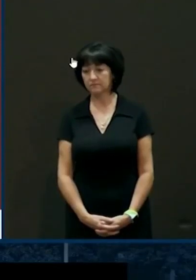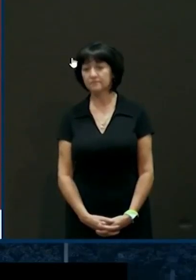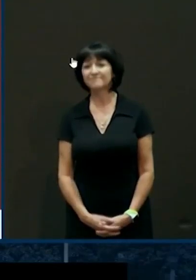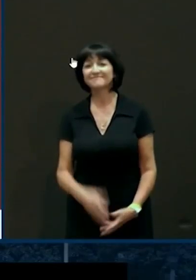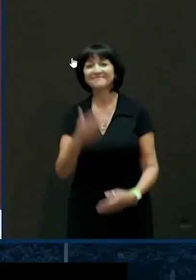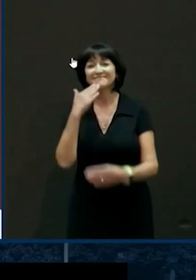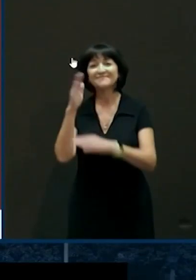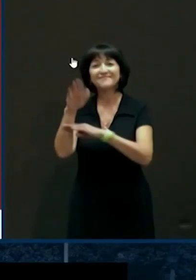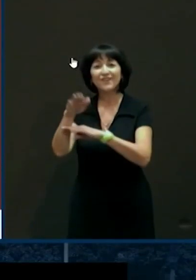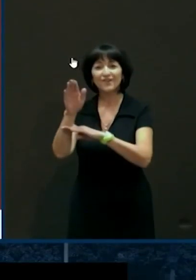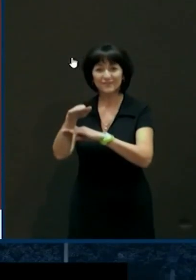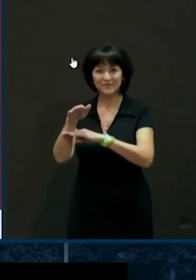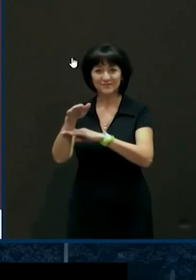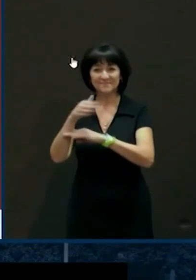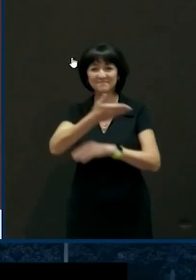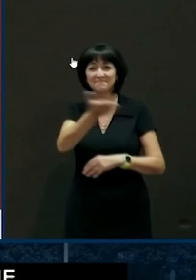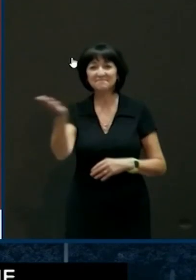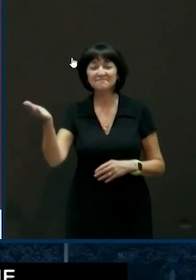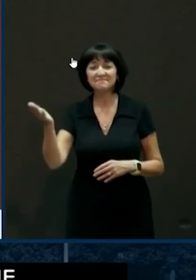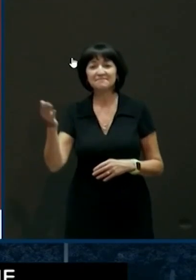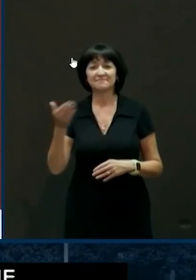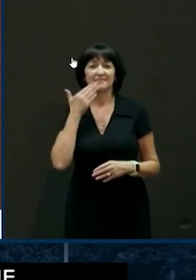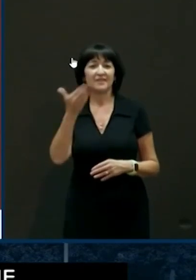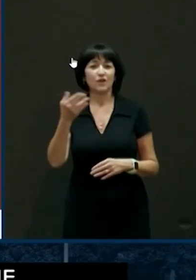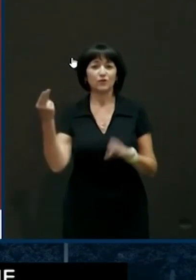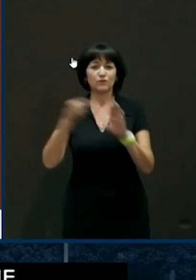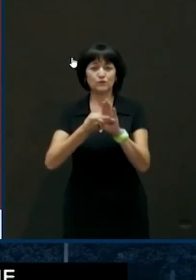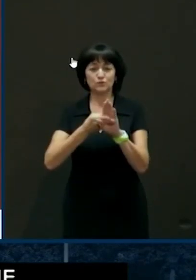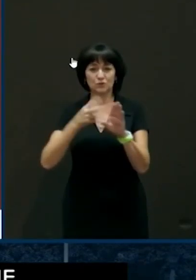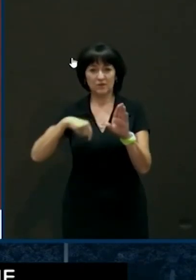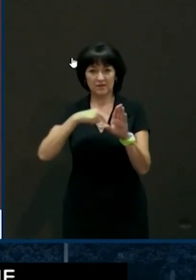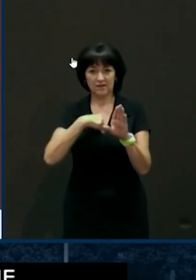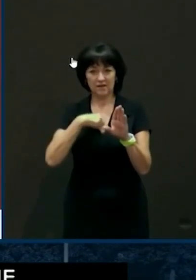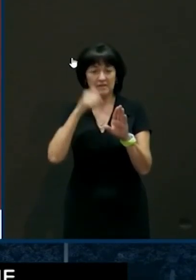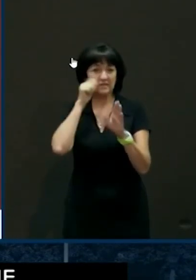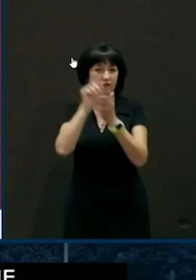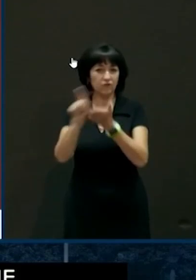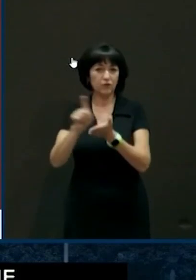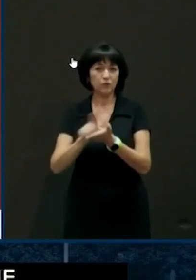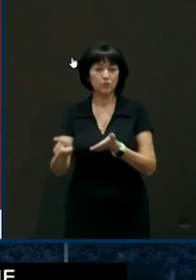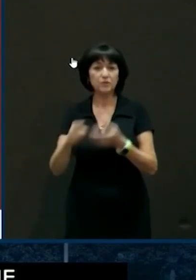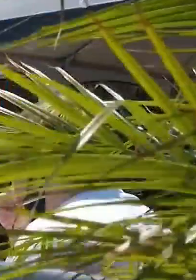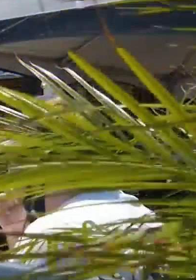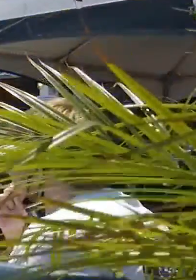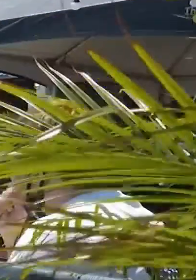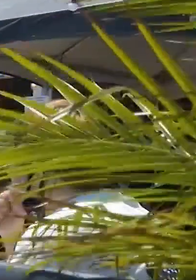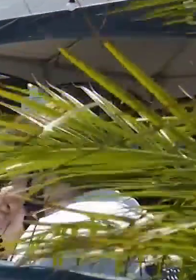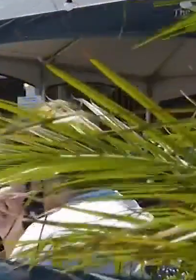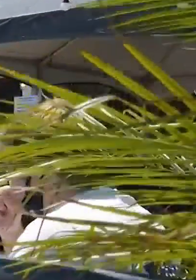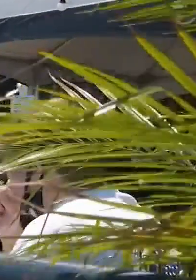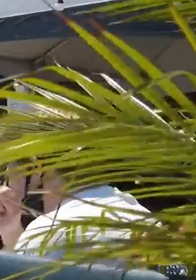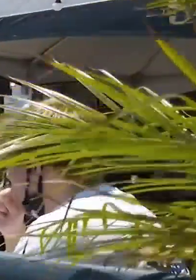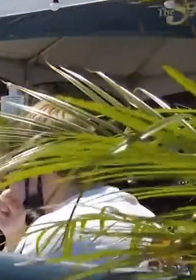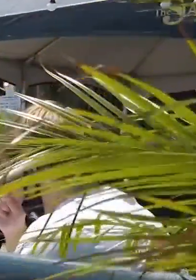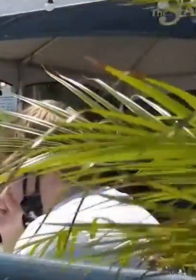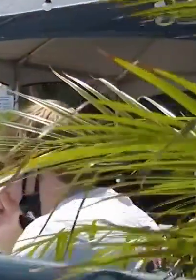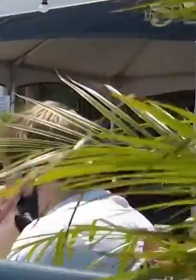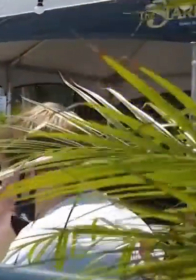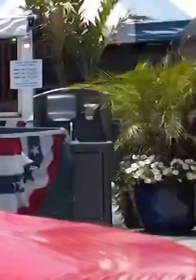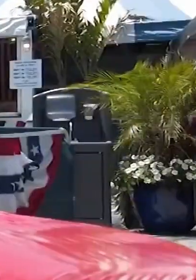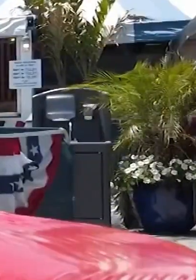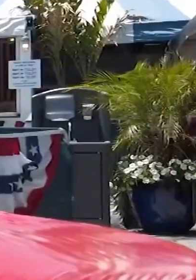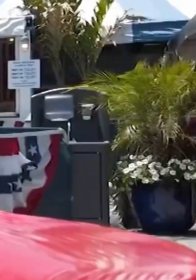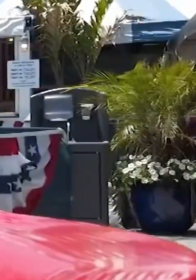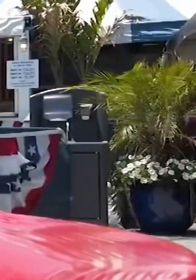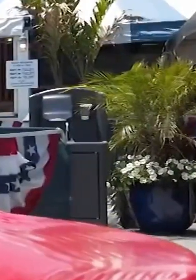Good afternoon, everyone. Governor John Carney delivering lots of good news about the state of the virus in Delaware. The numbers are getting closer to where we need them, but we are not quite